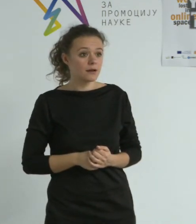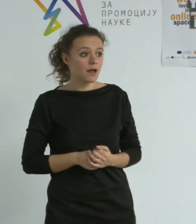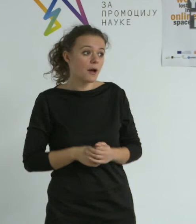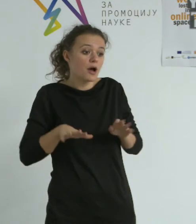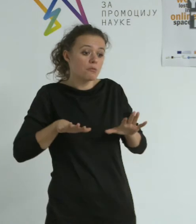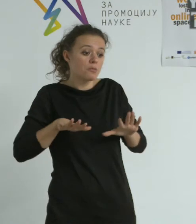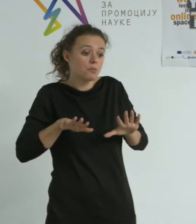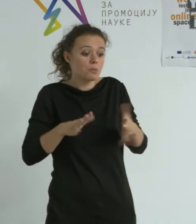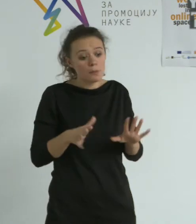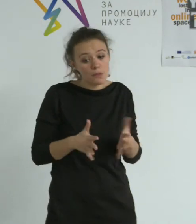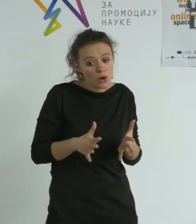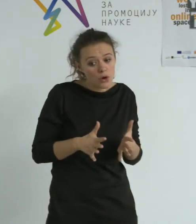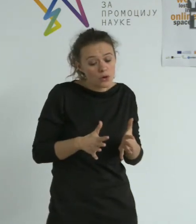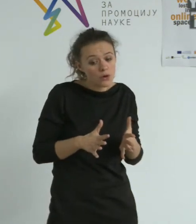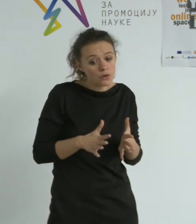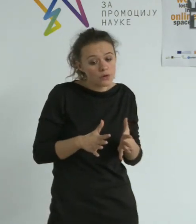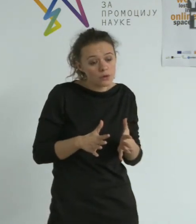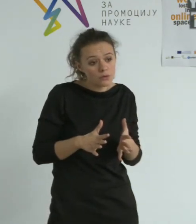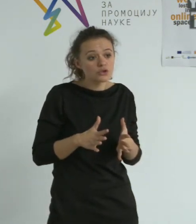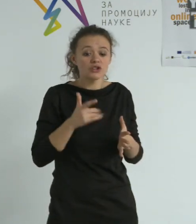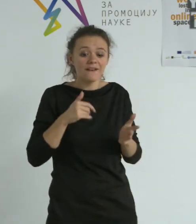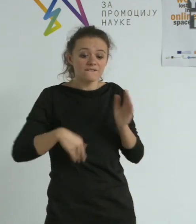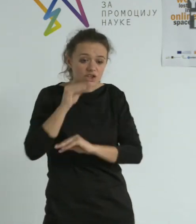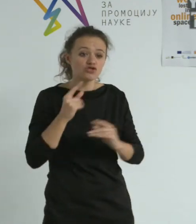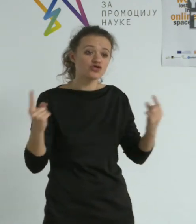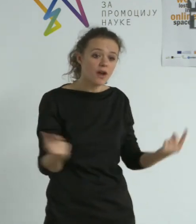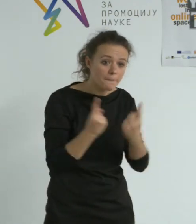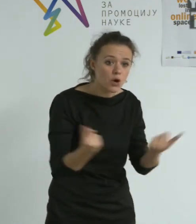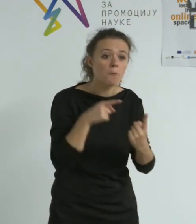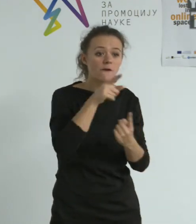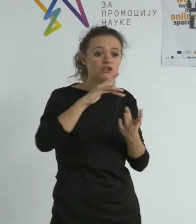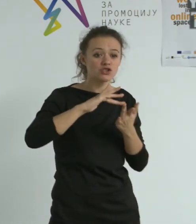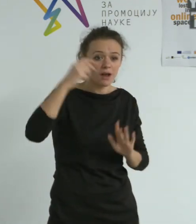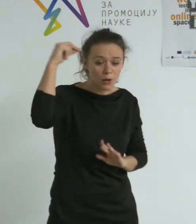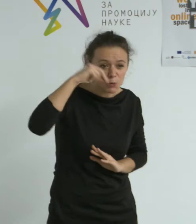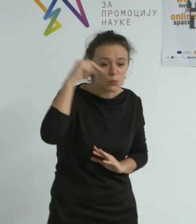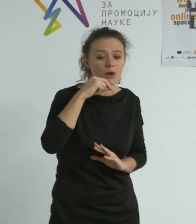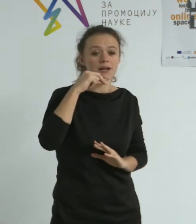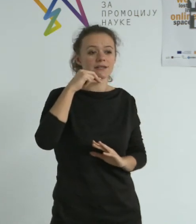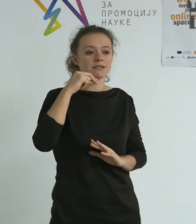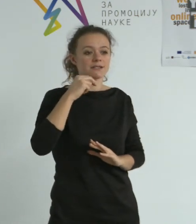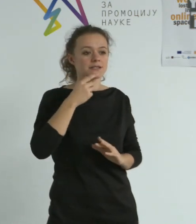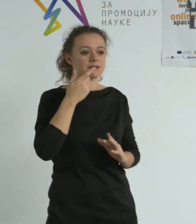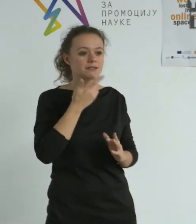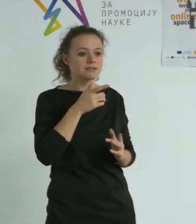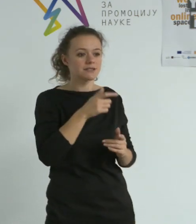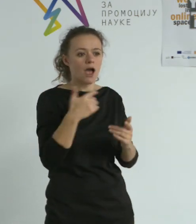maybe to promote that course through various